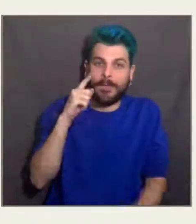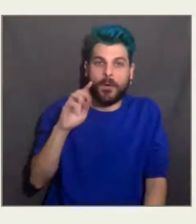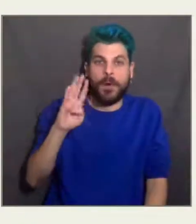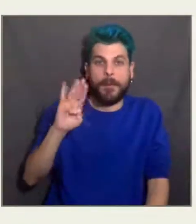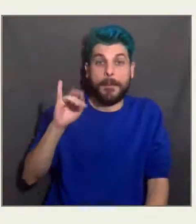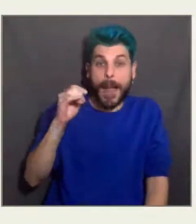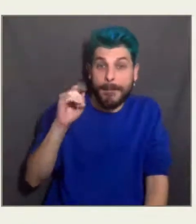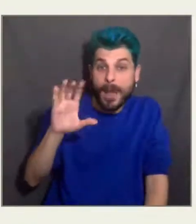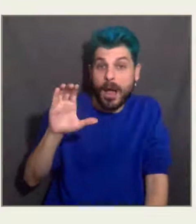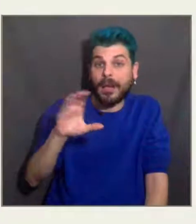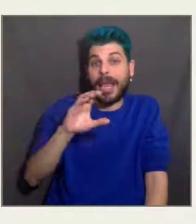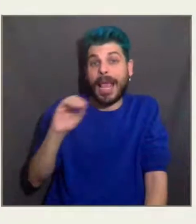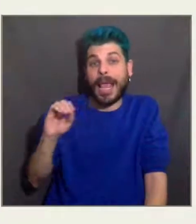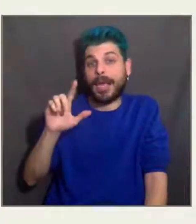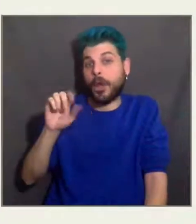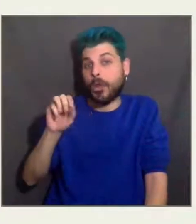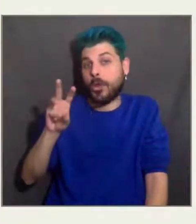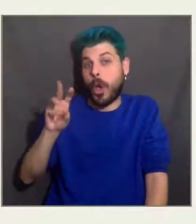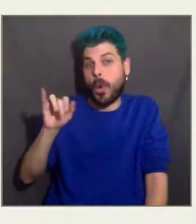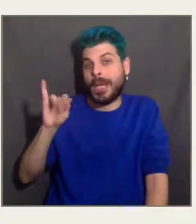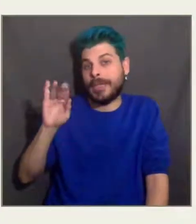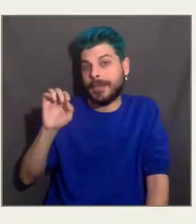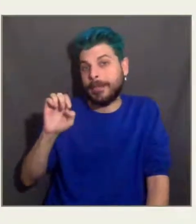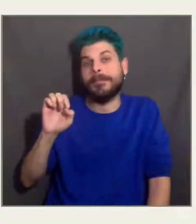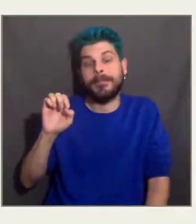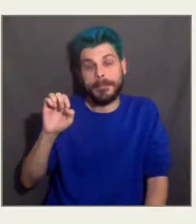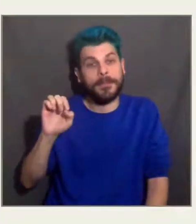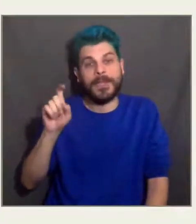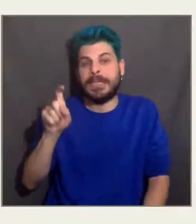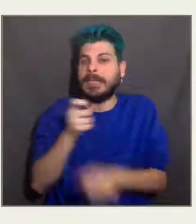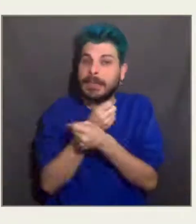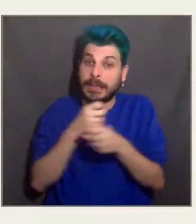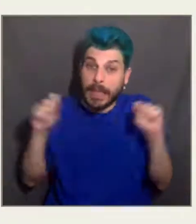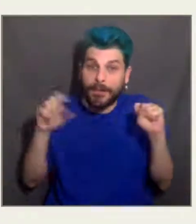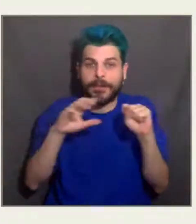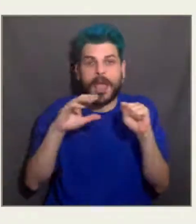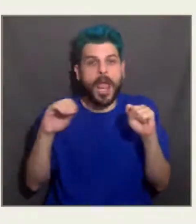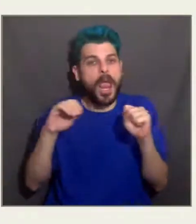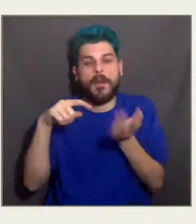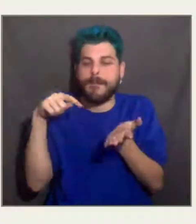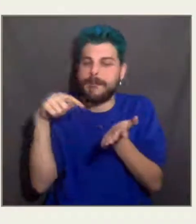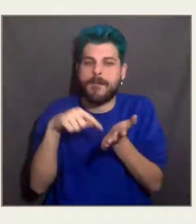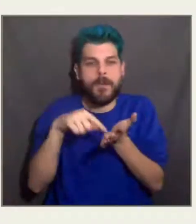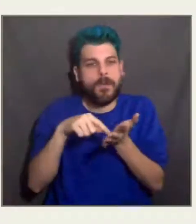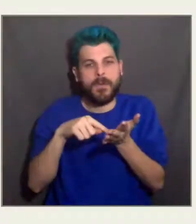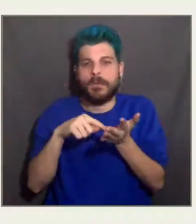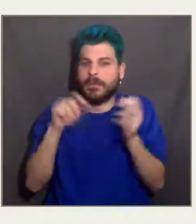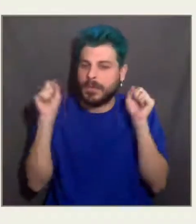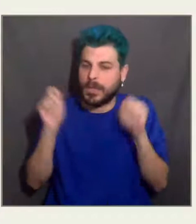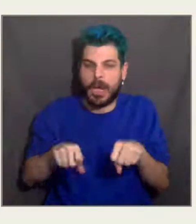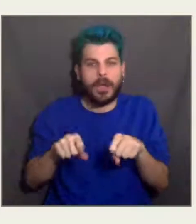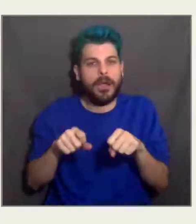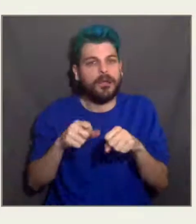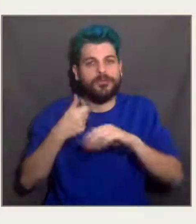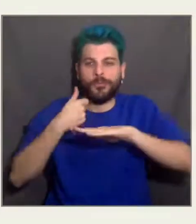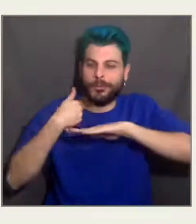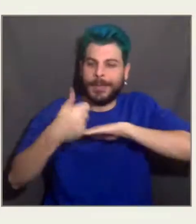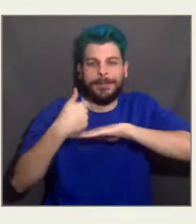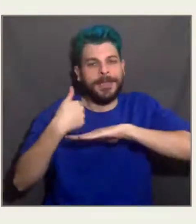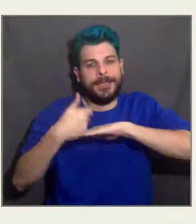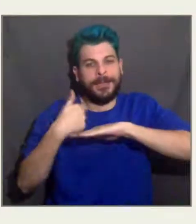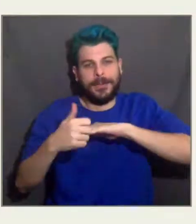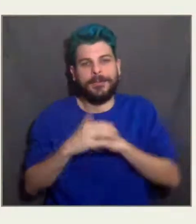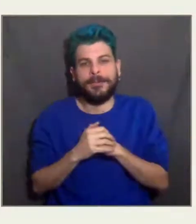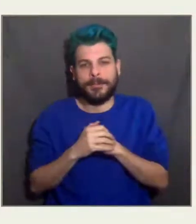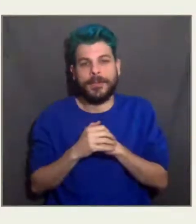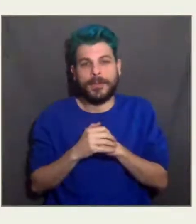communities actually have the access of safe and affordable transportation. So we have set up those expectations in a values, outcomes, action